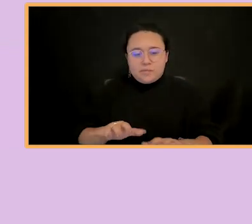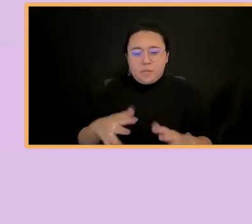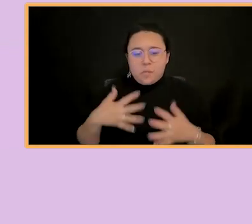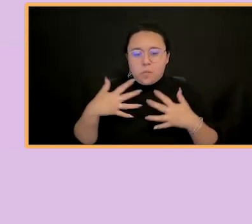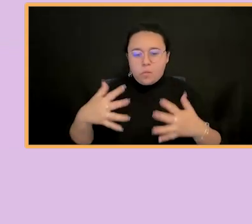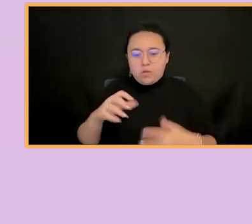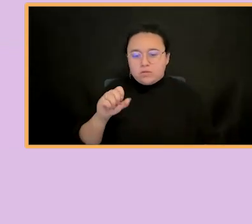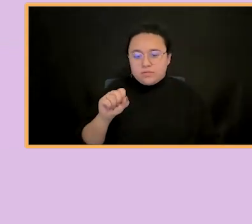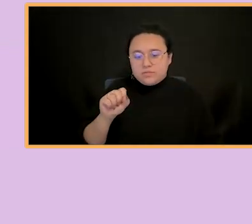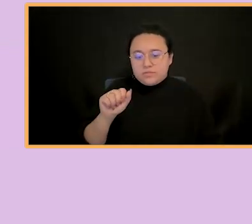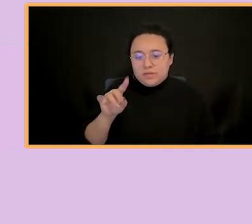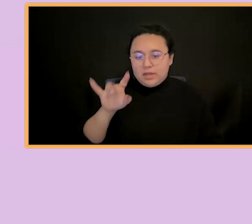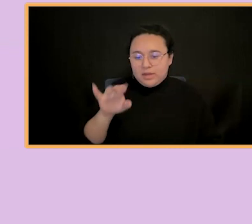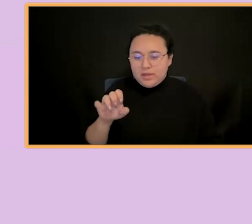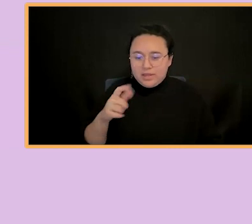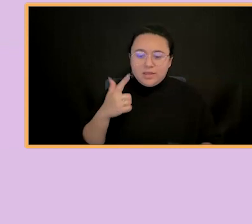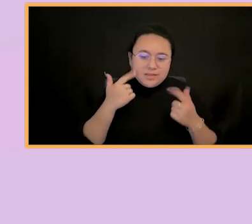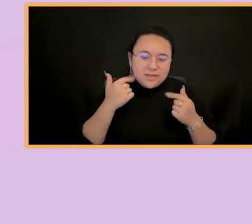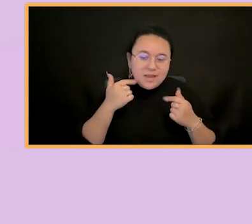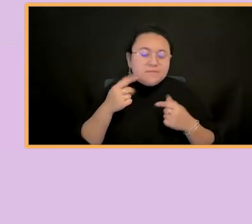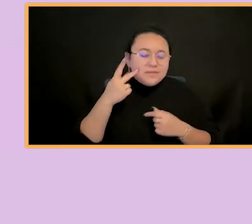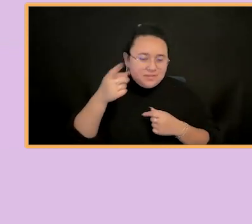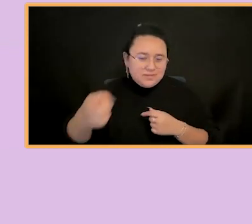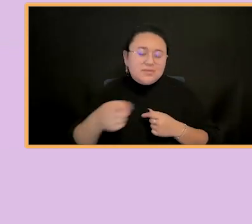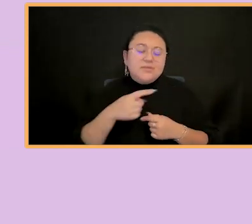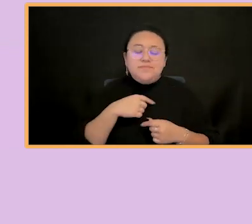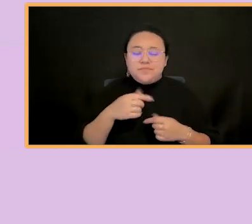Sadie Schnitzler got my joke. And deep exhale out.